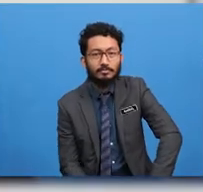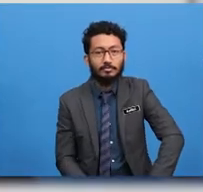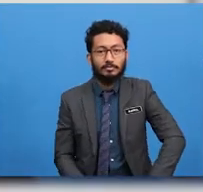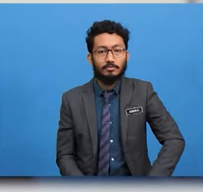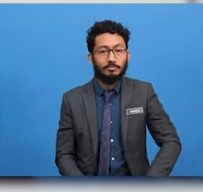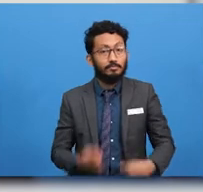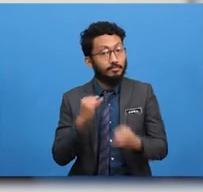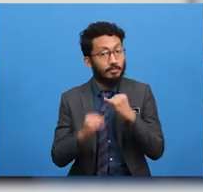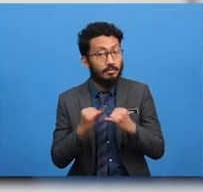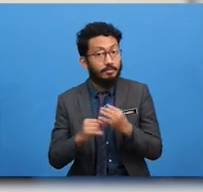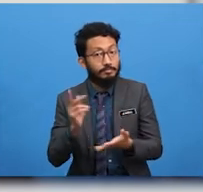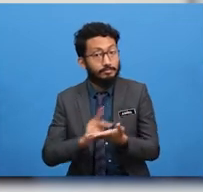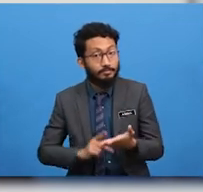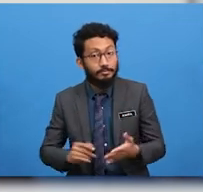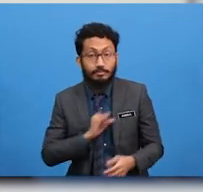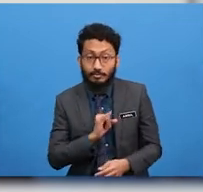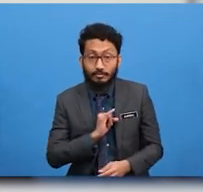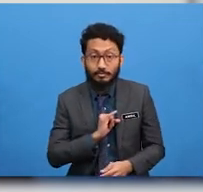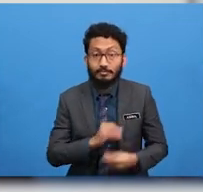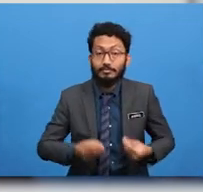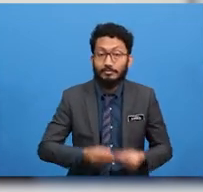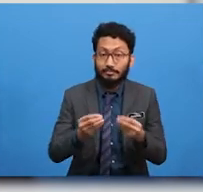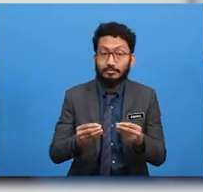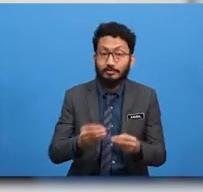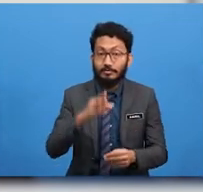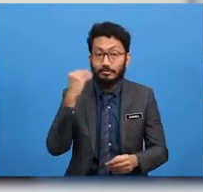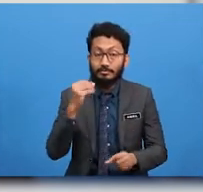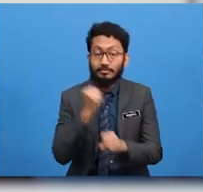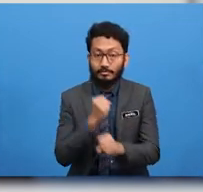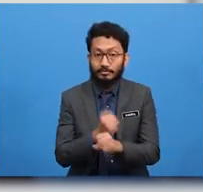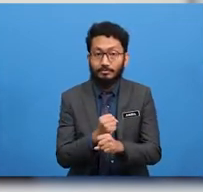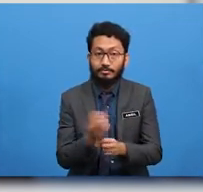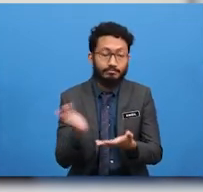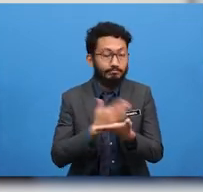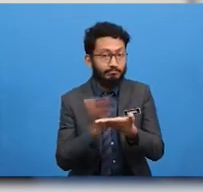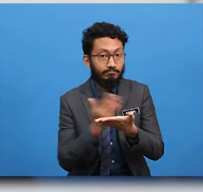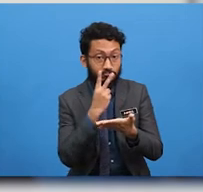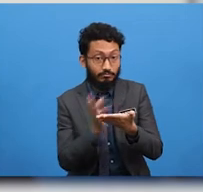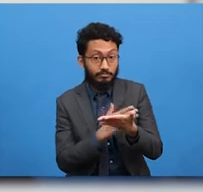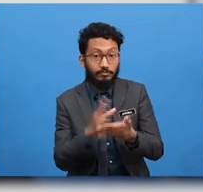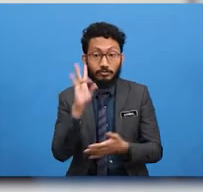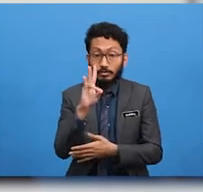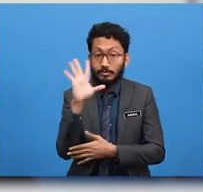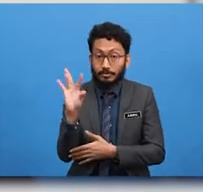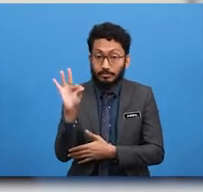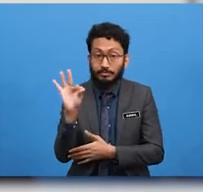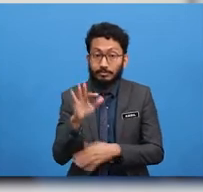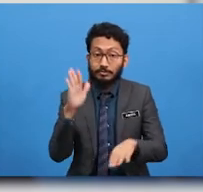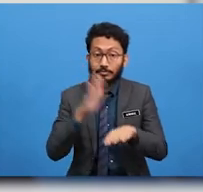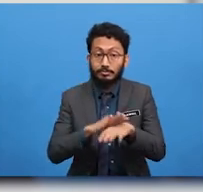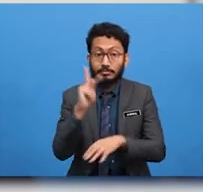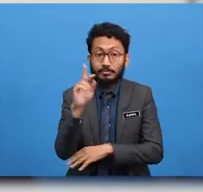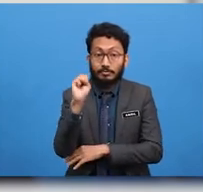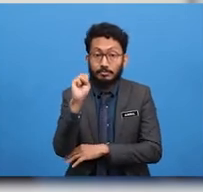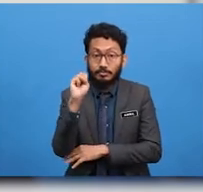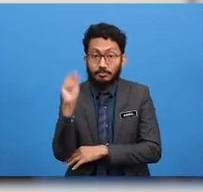For the last part, I'm going to assign you a homework. Turn to page 79 on your KSSM Full